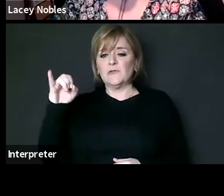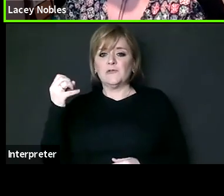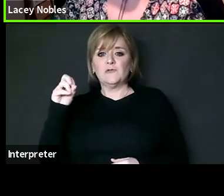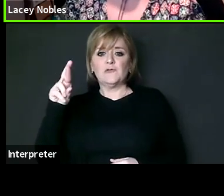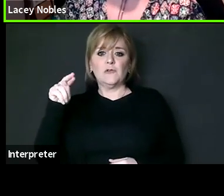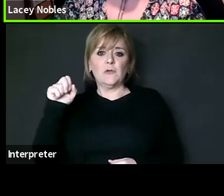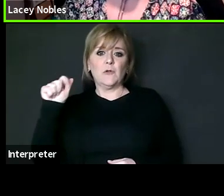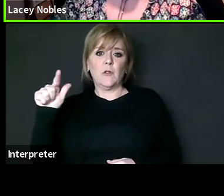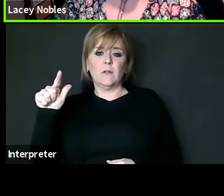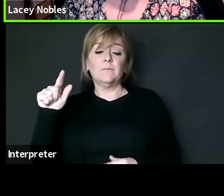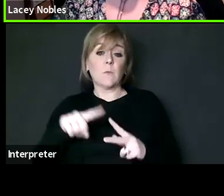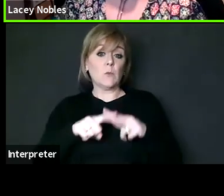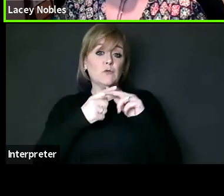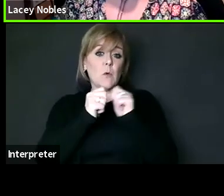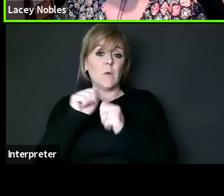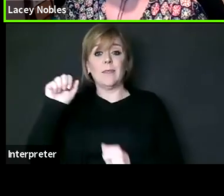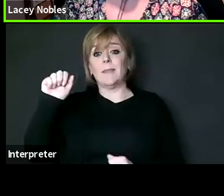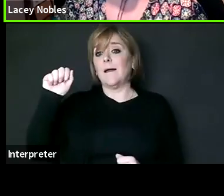Adon?